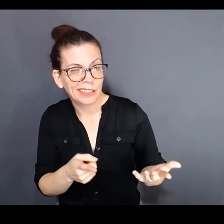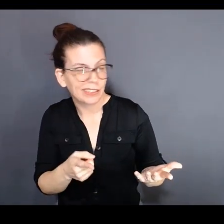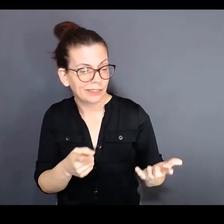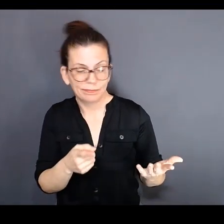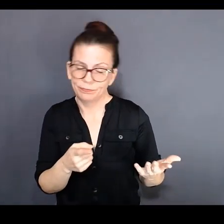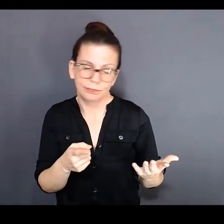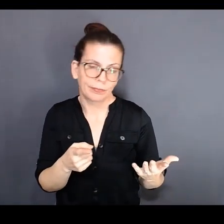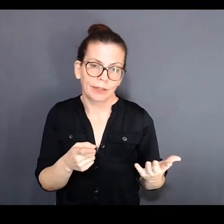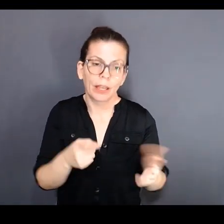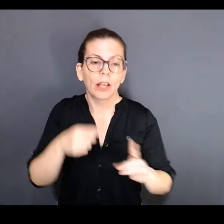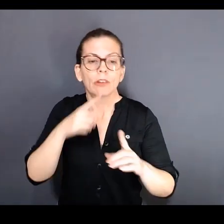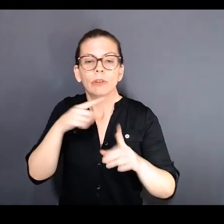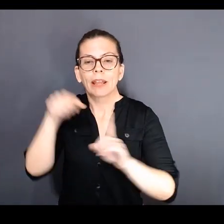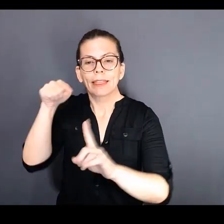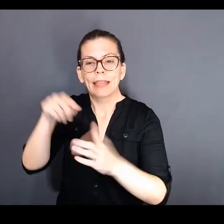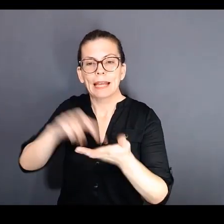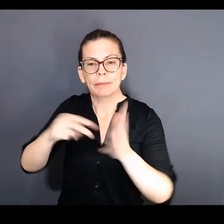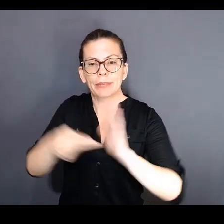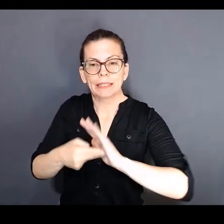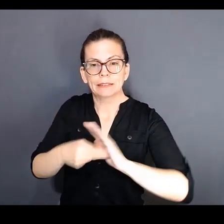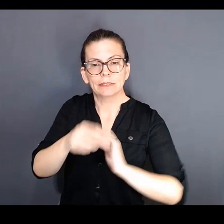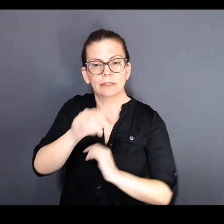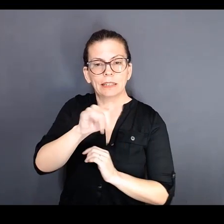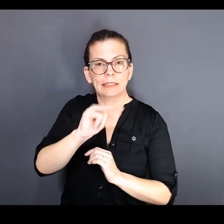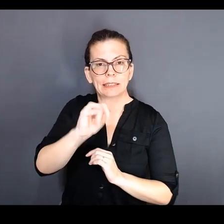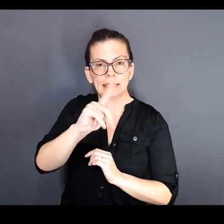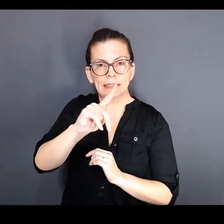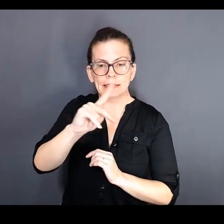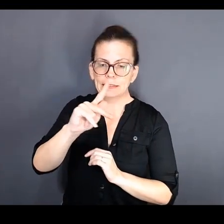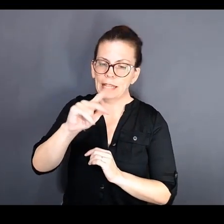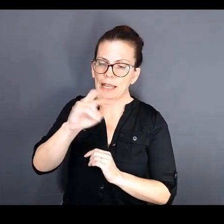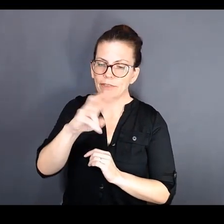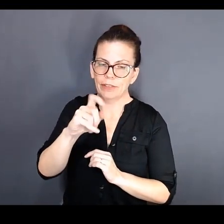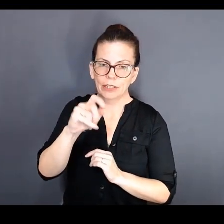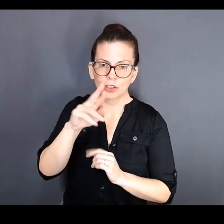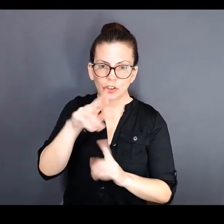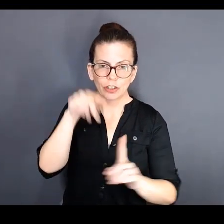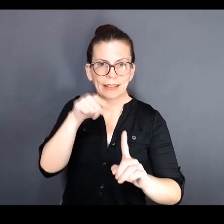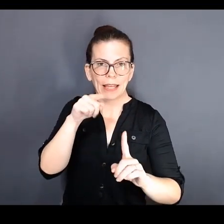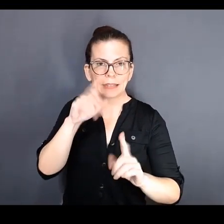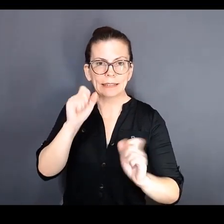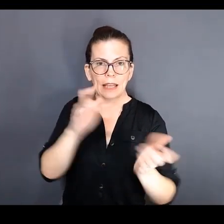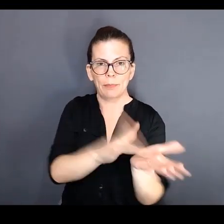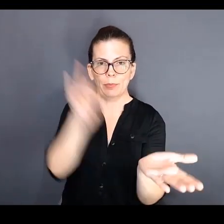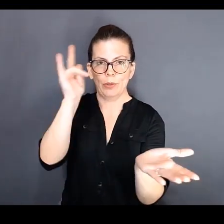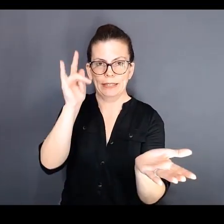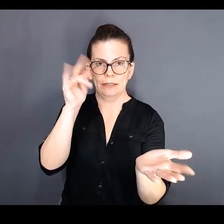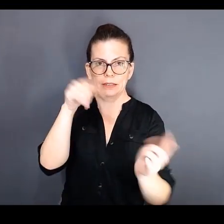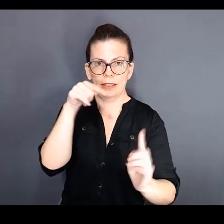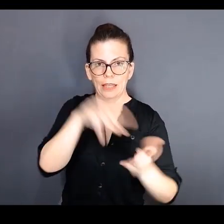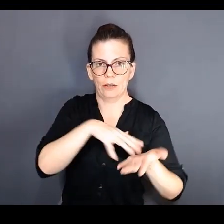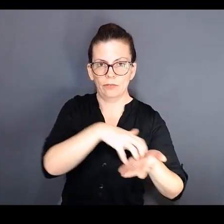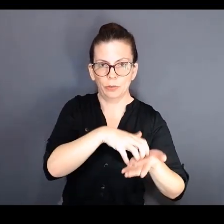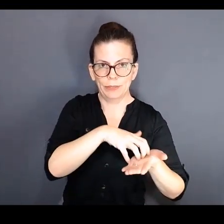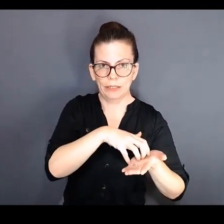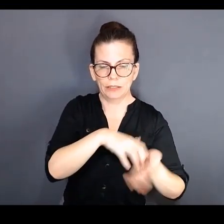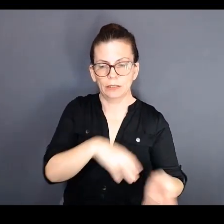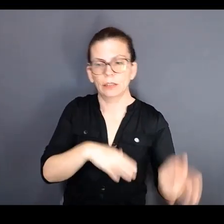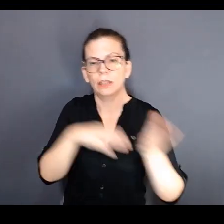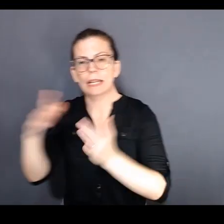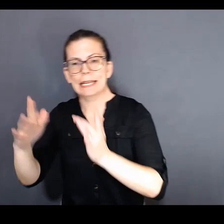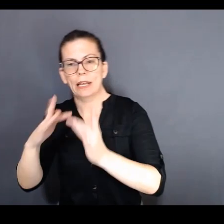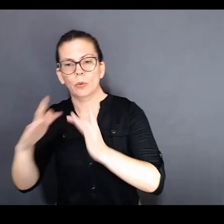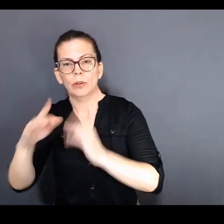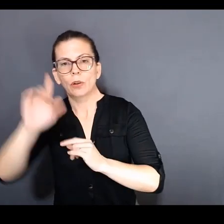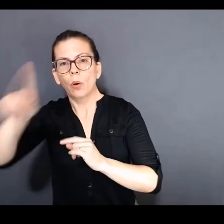internet. So technically, what attack vector means is how can that vulnerability be